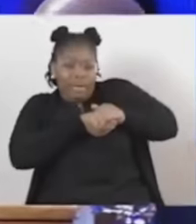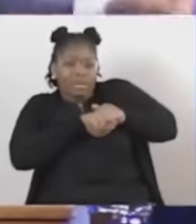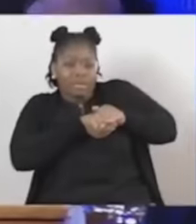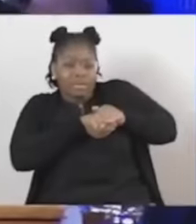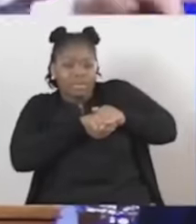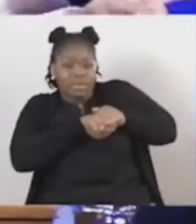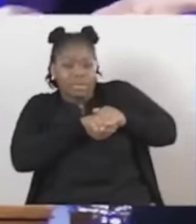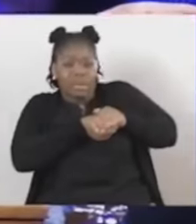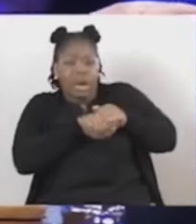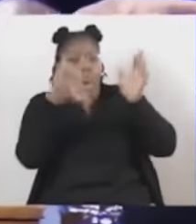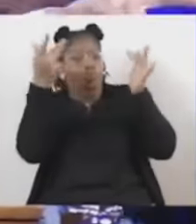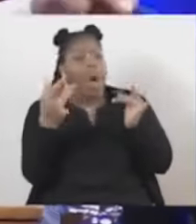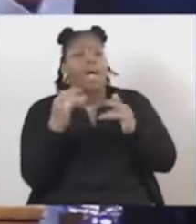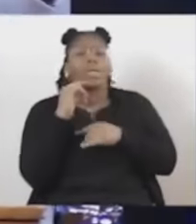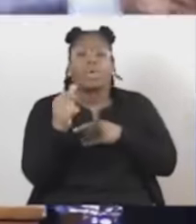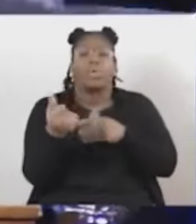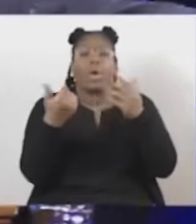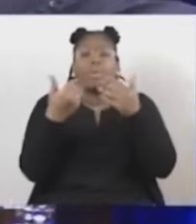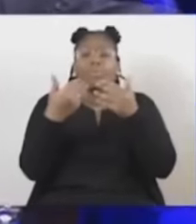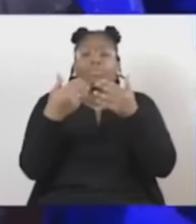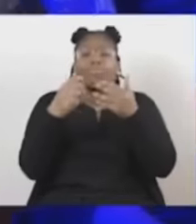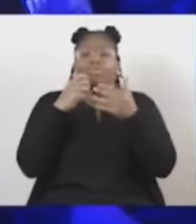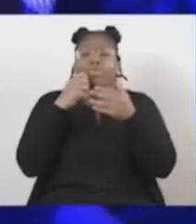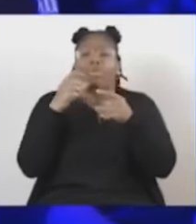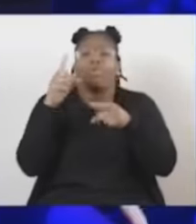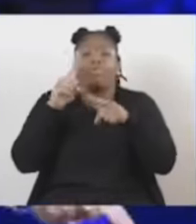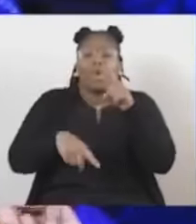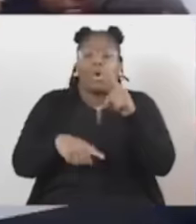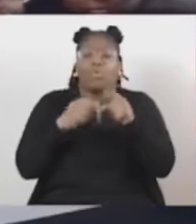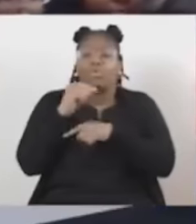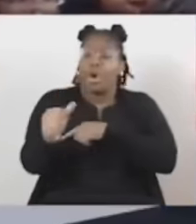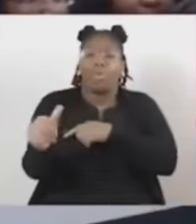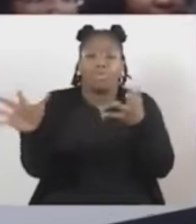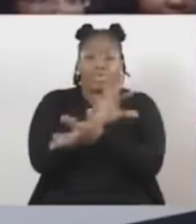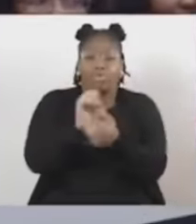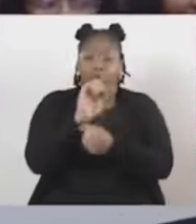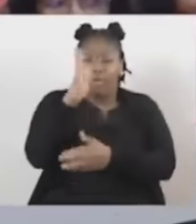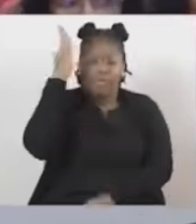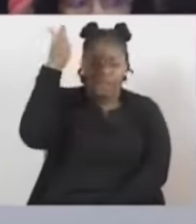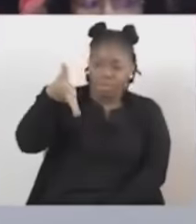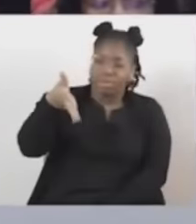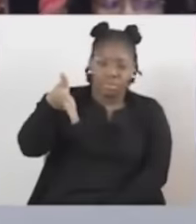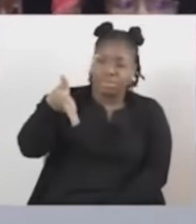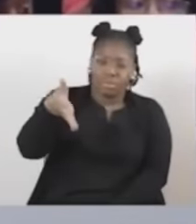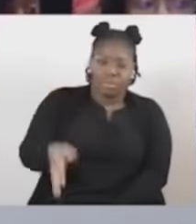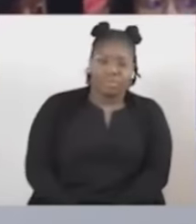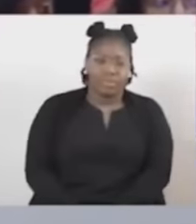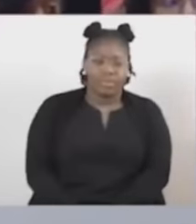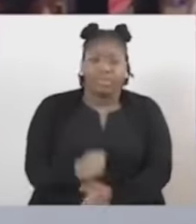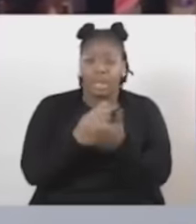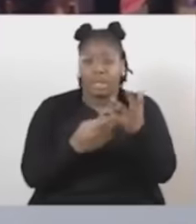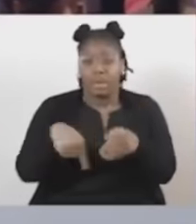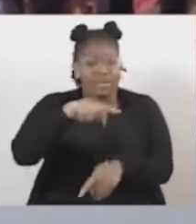So you don't fall apart center stage. I wish I had somebody in here. Y'all stood. Some